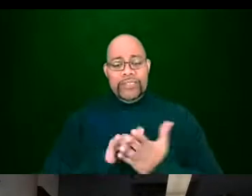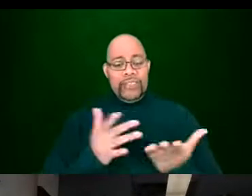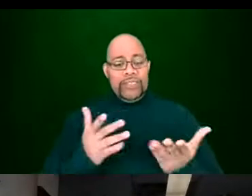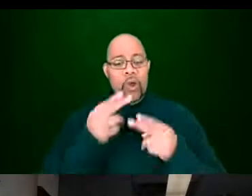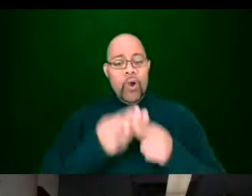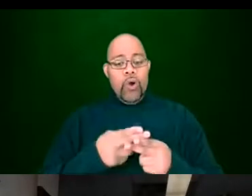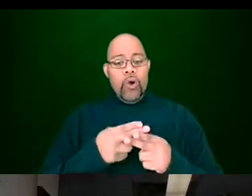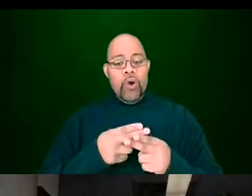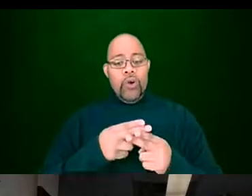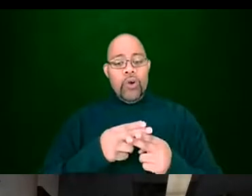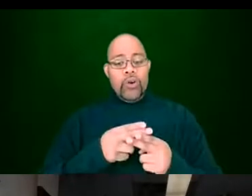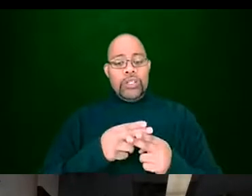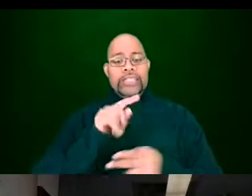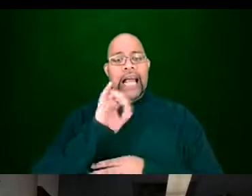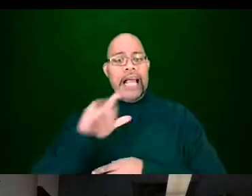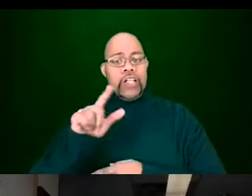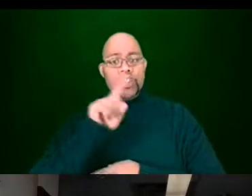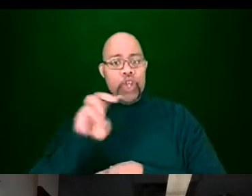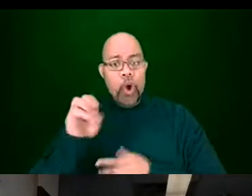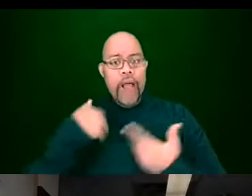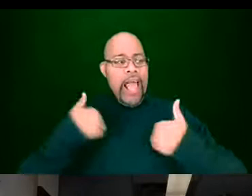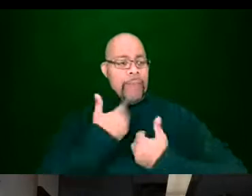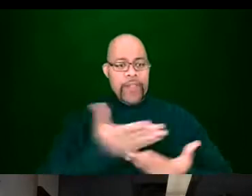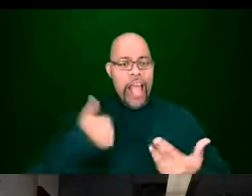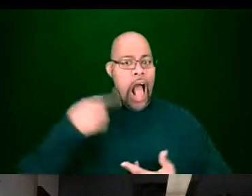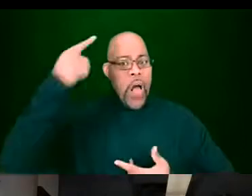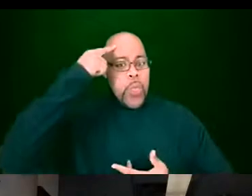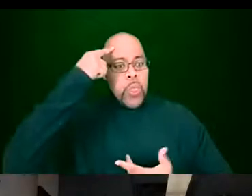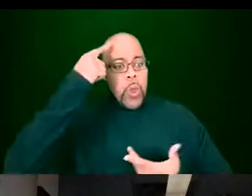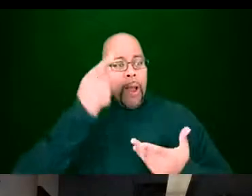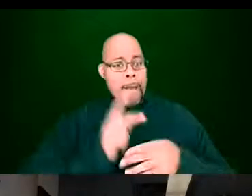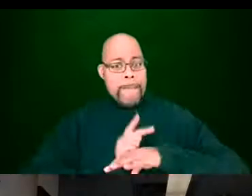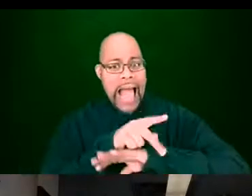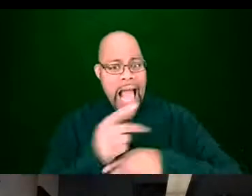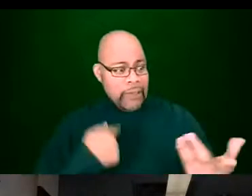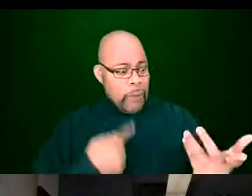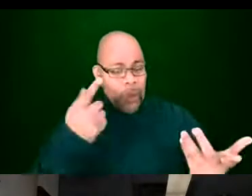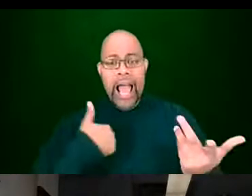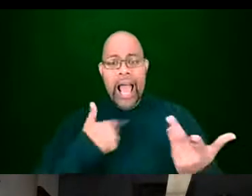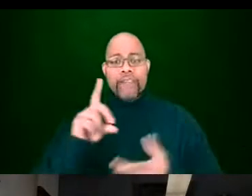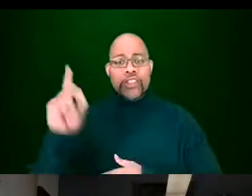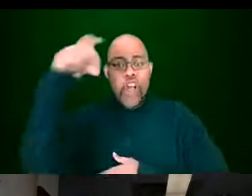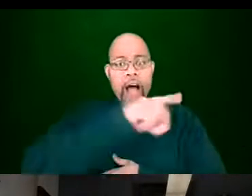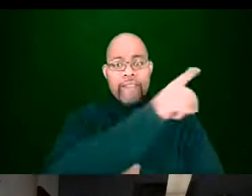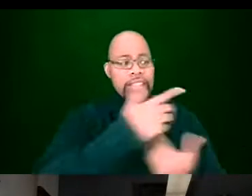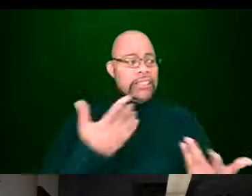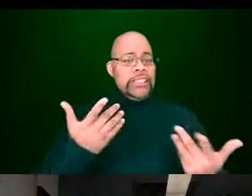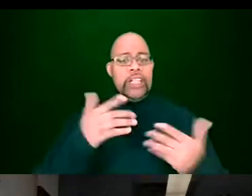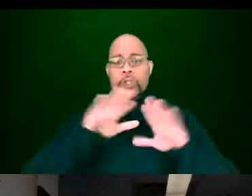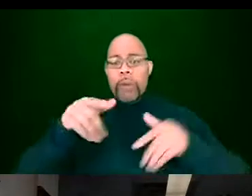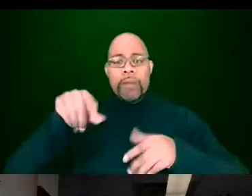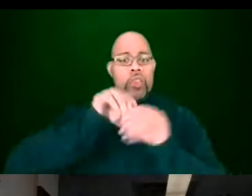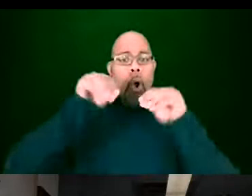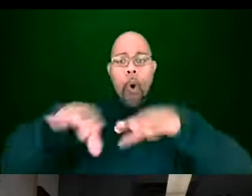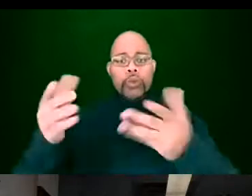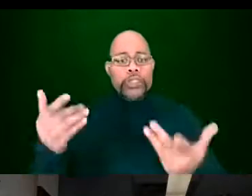a rocky intertidal zone. There was animals in there, stuff I thought was plants. There were dolphins swimming out in the ocean.